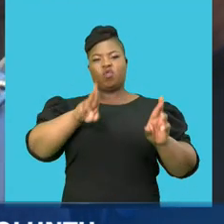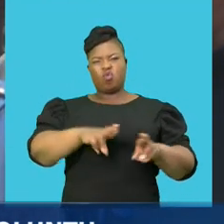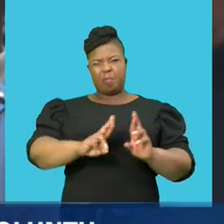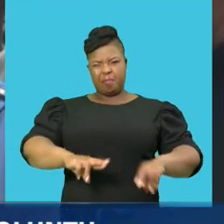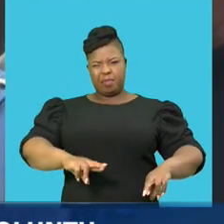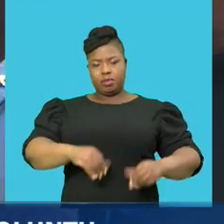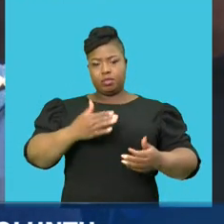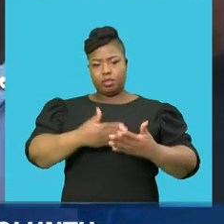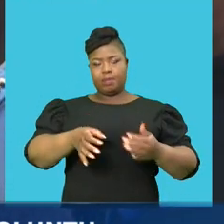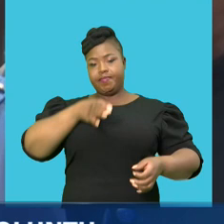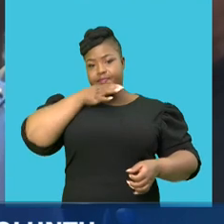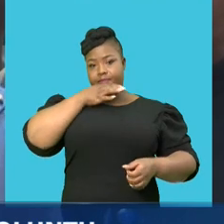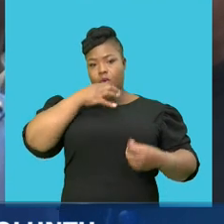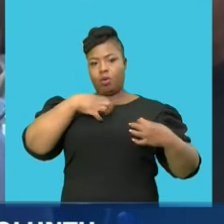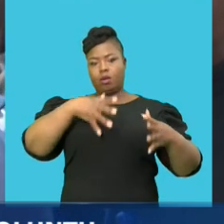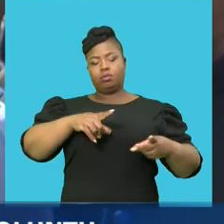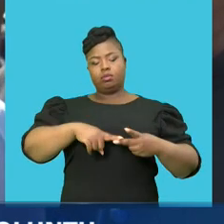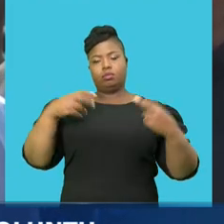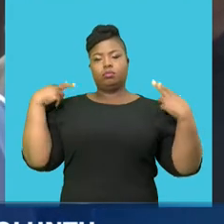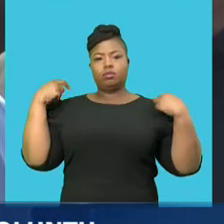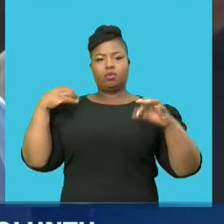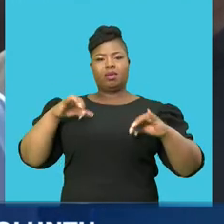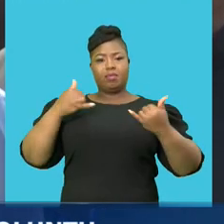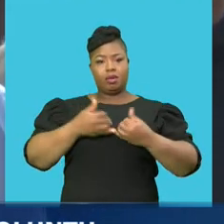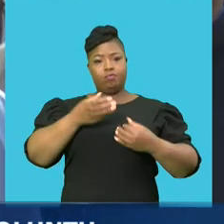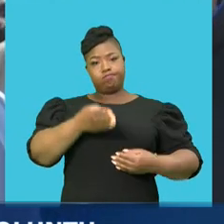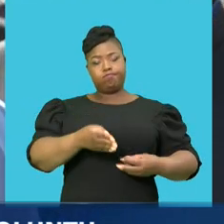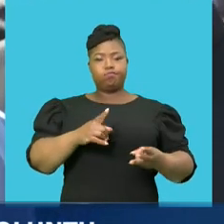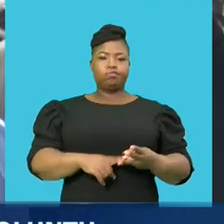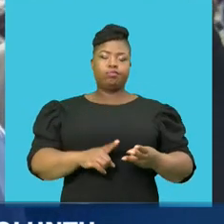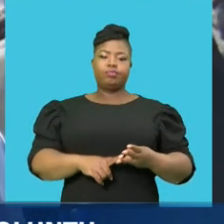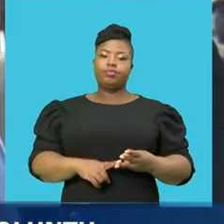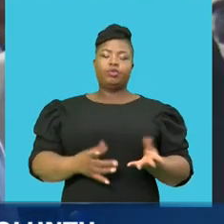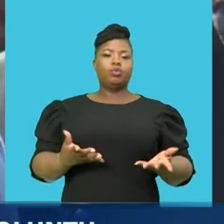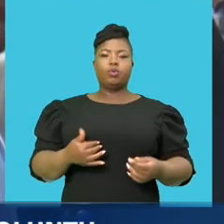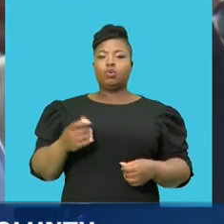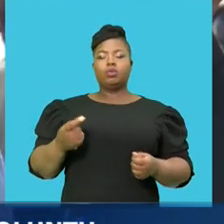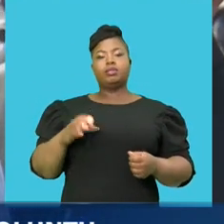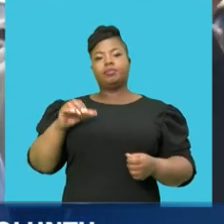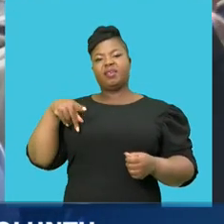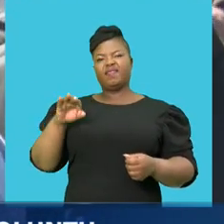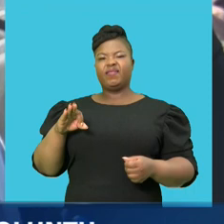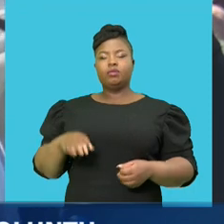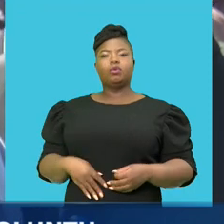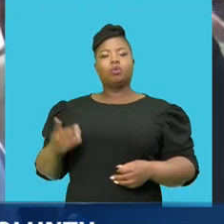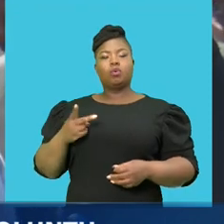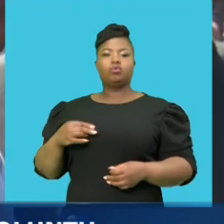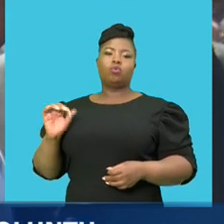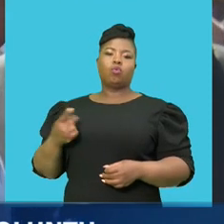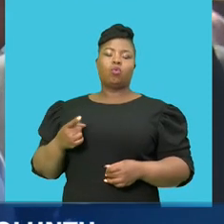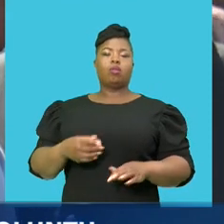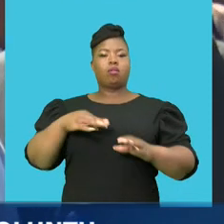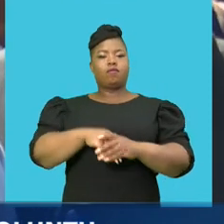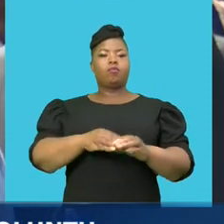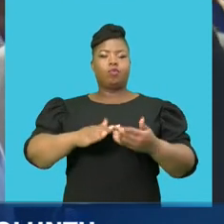liquor outlets owners, we have security companies, we have second-hand dealers, we have CPF. So all the community formations